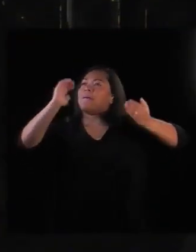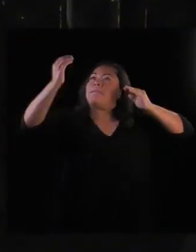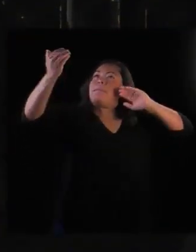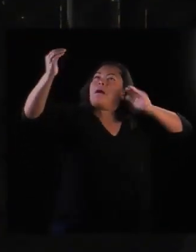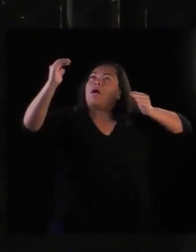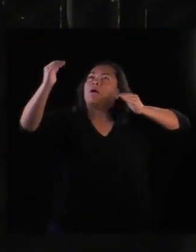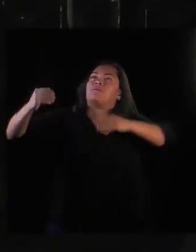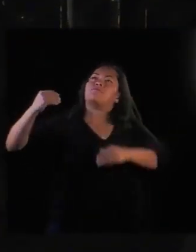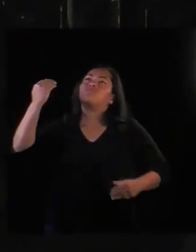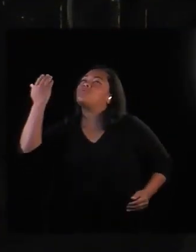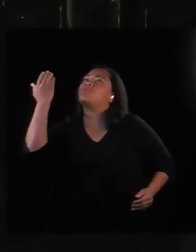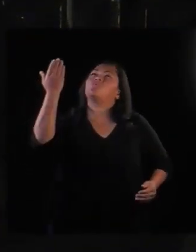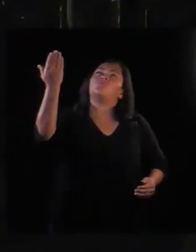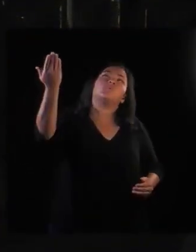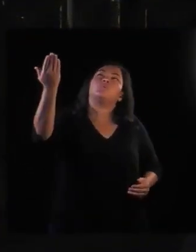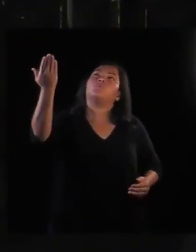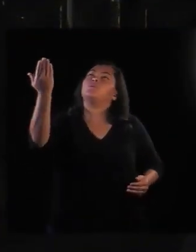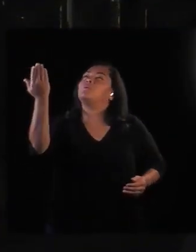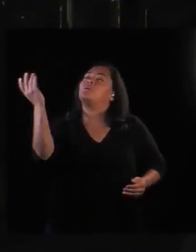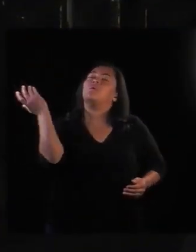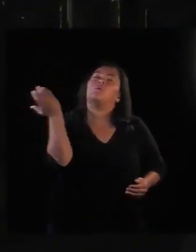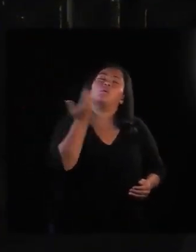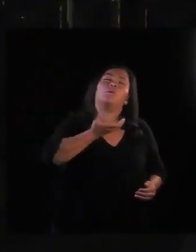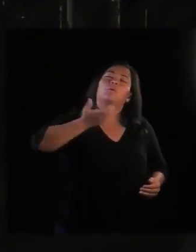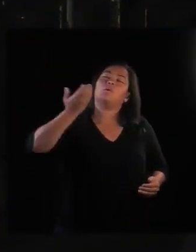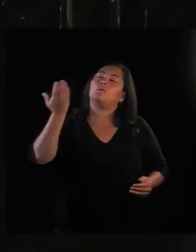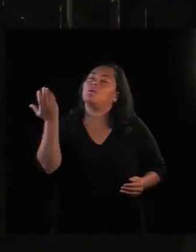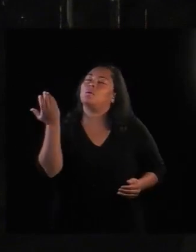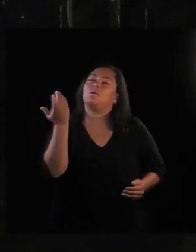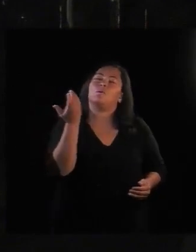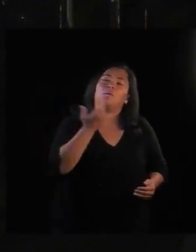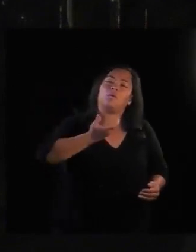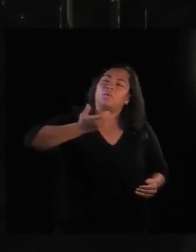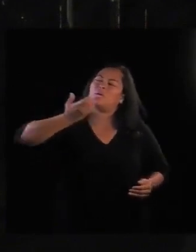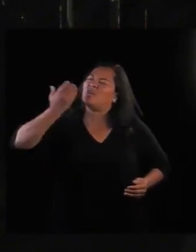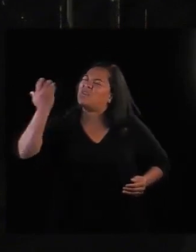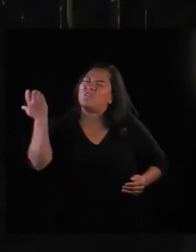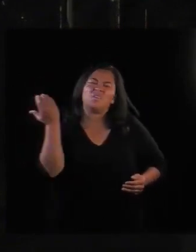Nothing is better than you. Oh, oh, oh, oh,